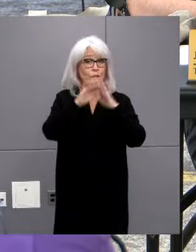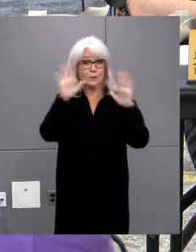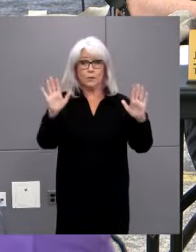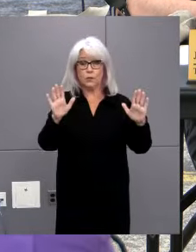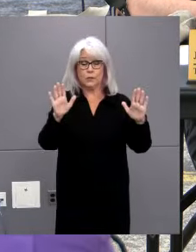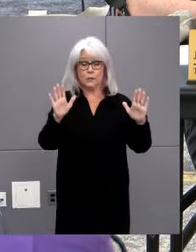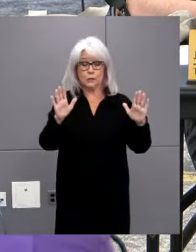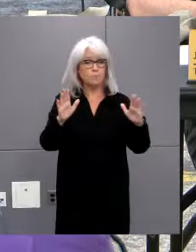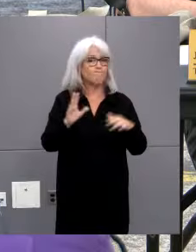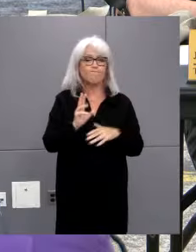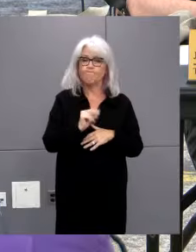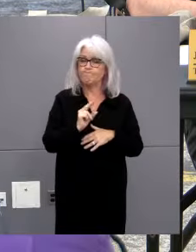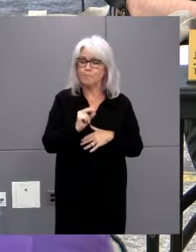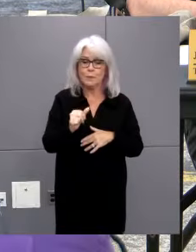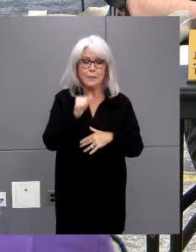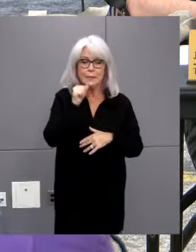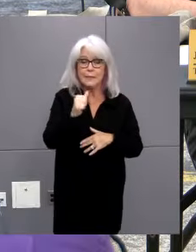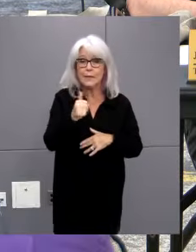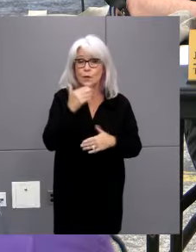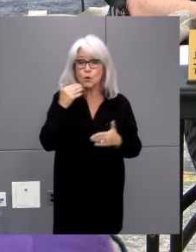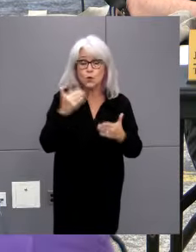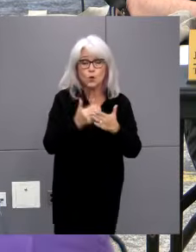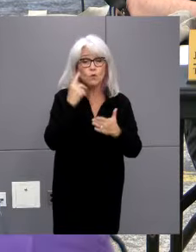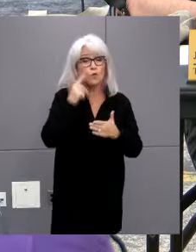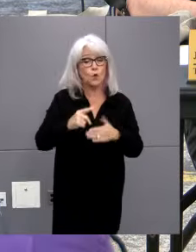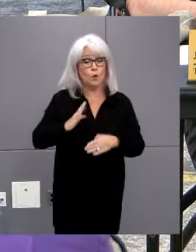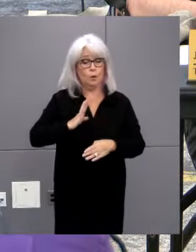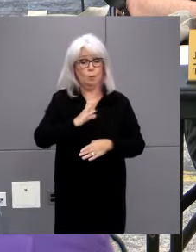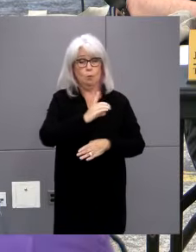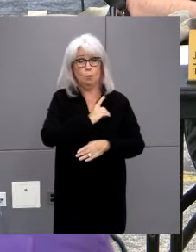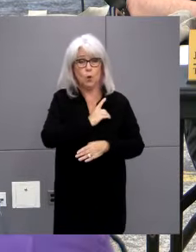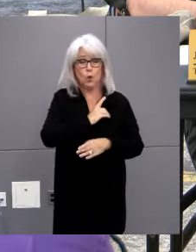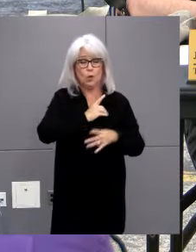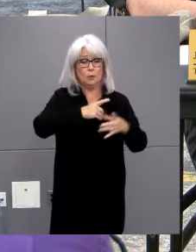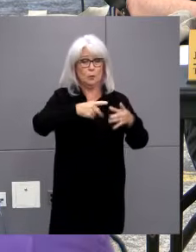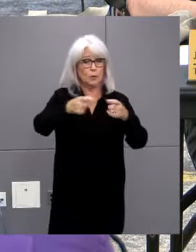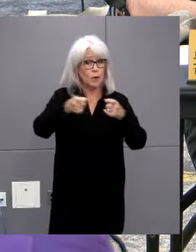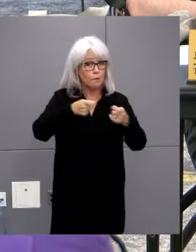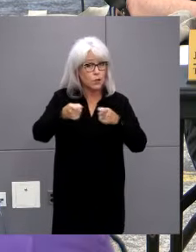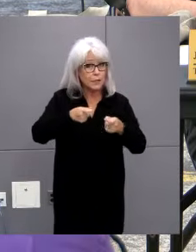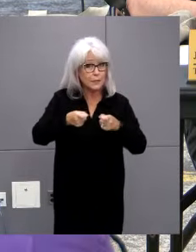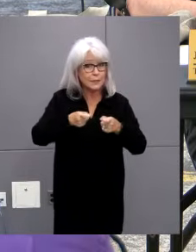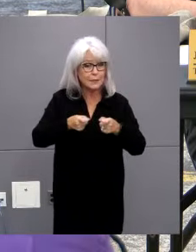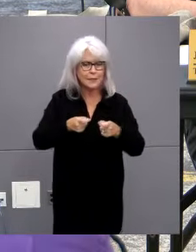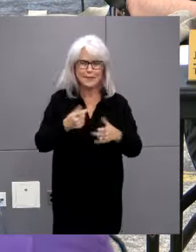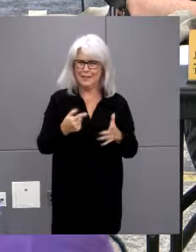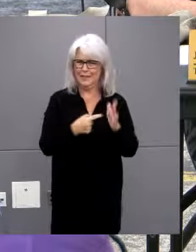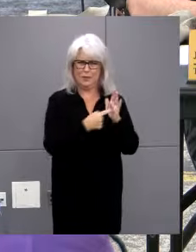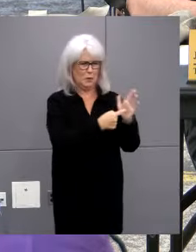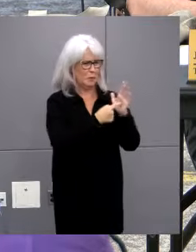is not a good step towards board governance. It represents a step backwards.